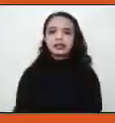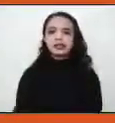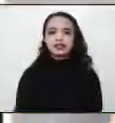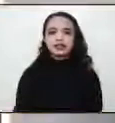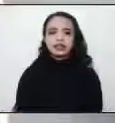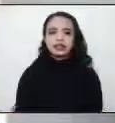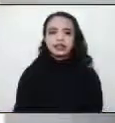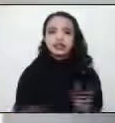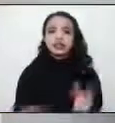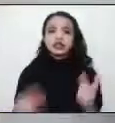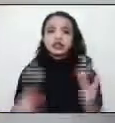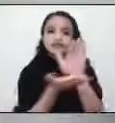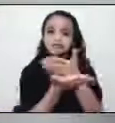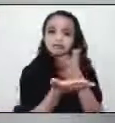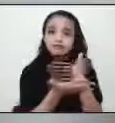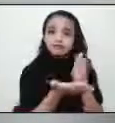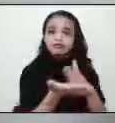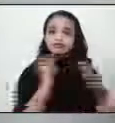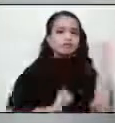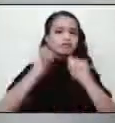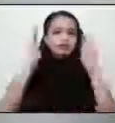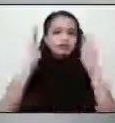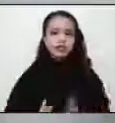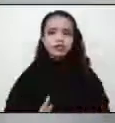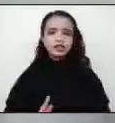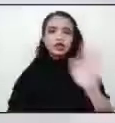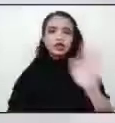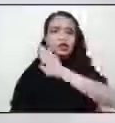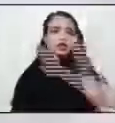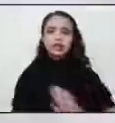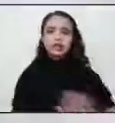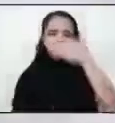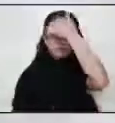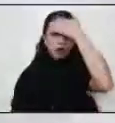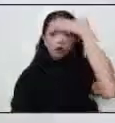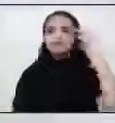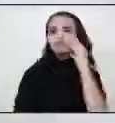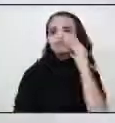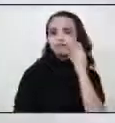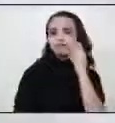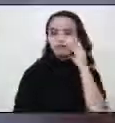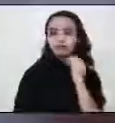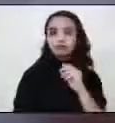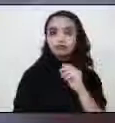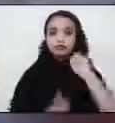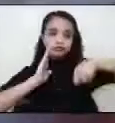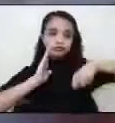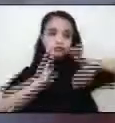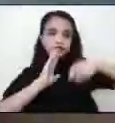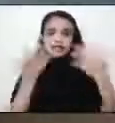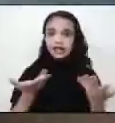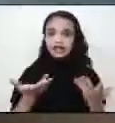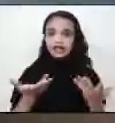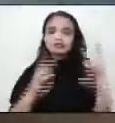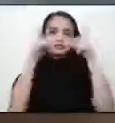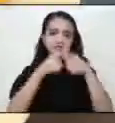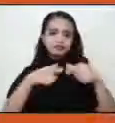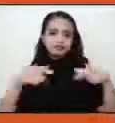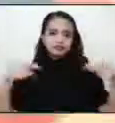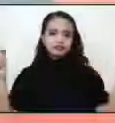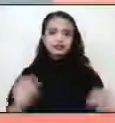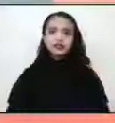movie. Paboritong Instagrammable spots naman sa Japan, ang memorable Still experience para kina Meg at